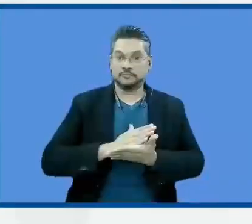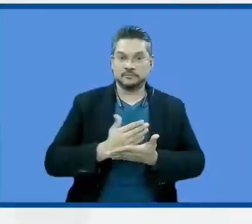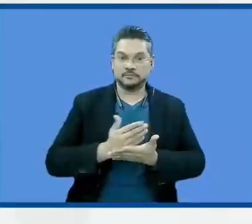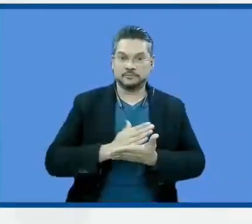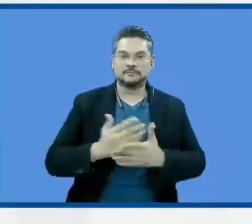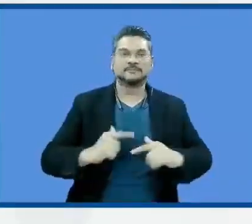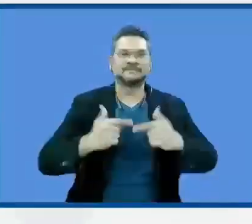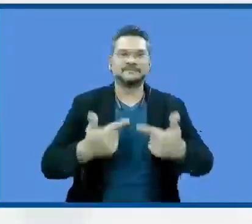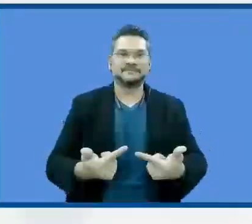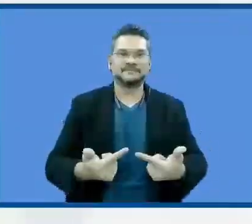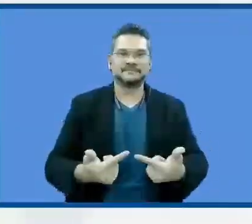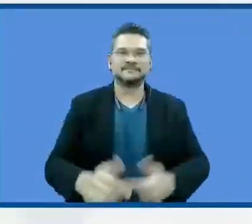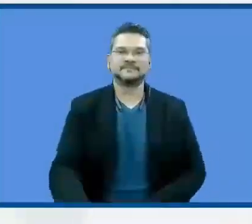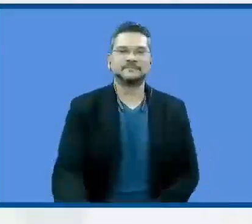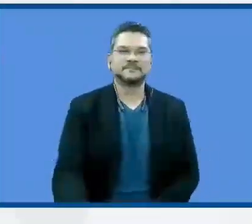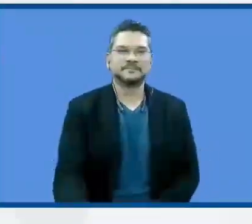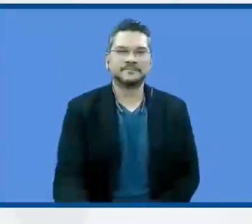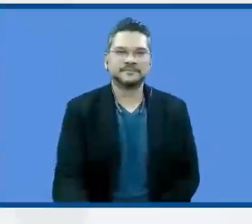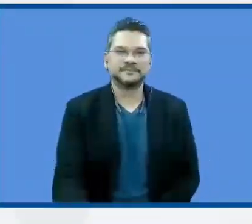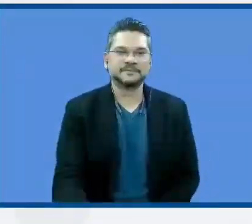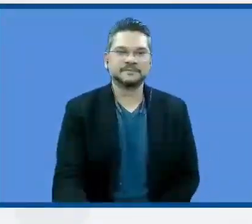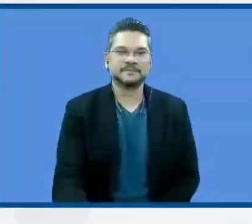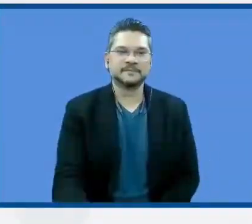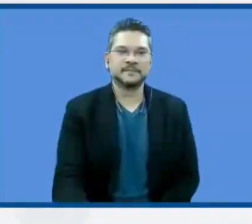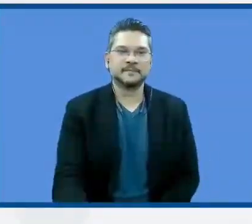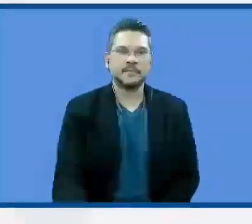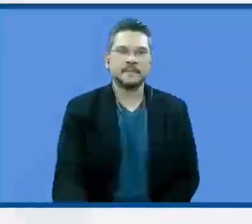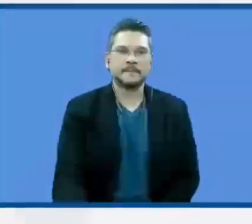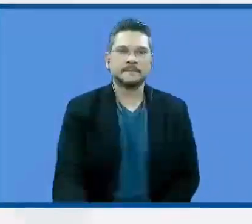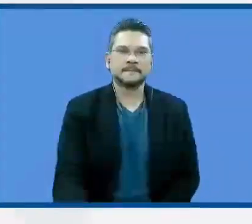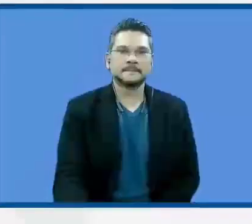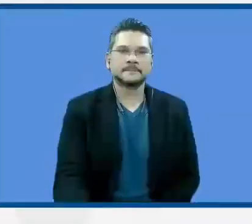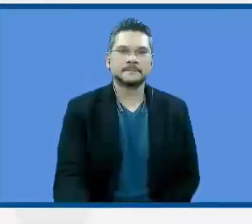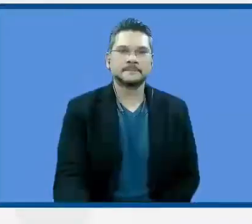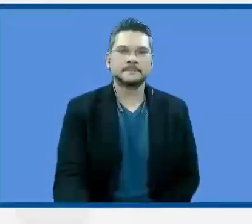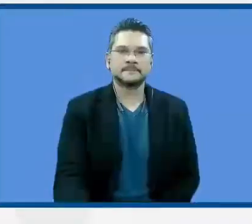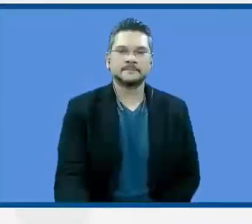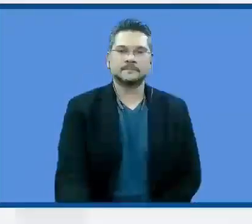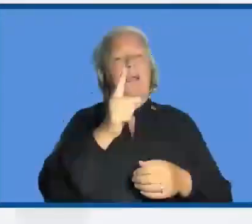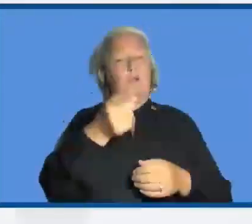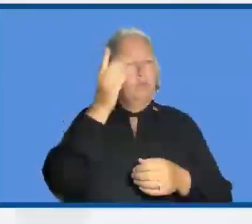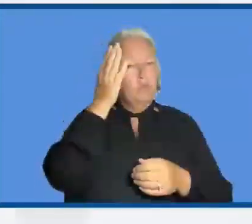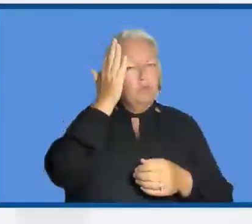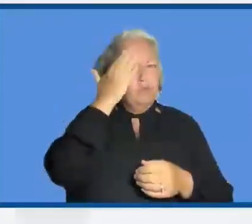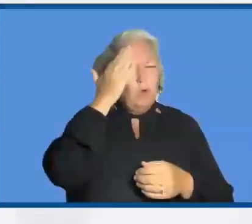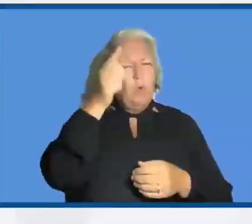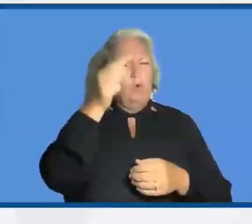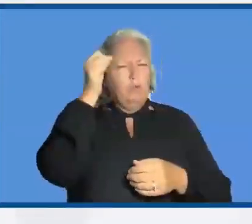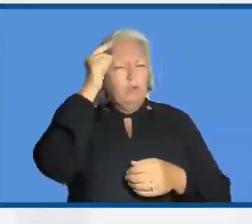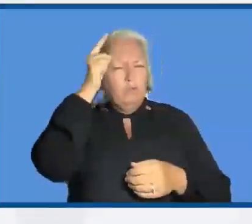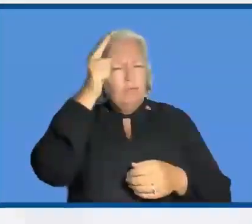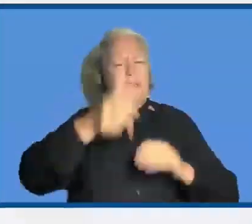disaster risk, let's not forget the importance of knowledge sharing and international collaborations, both to